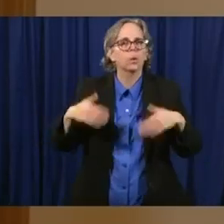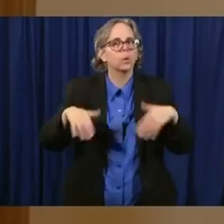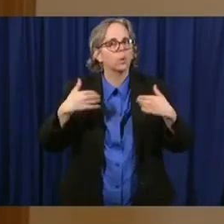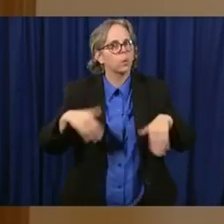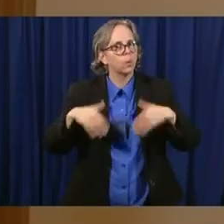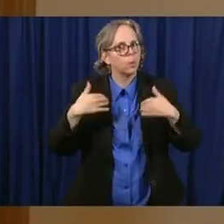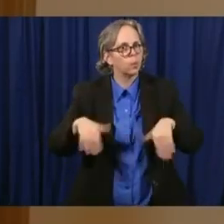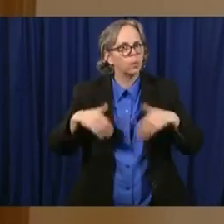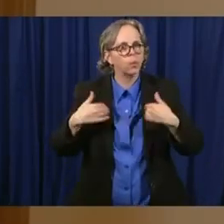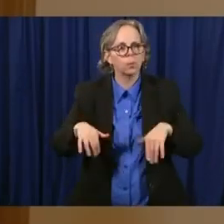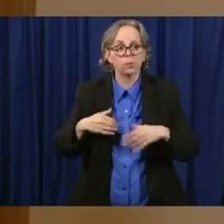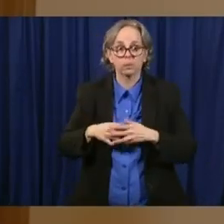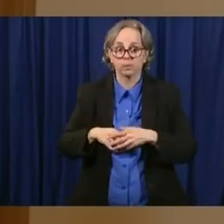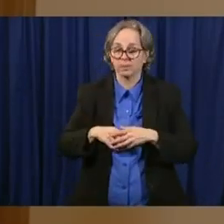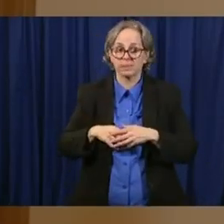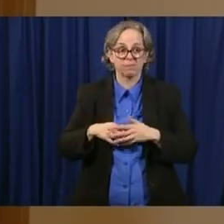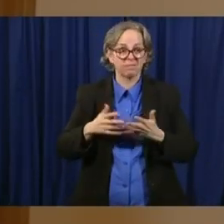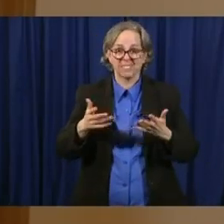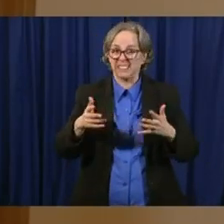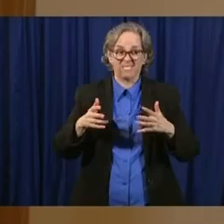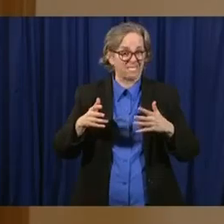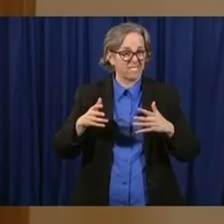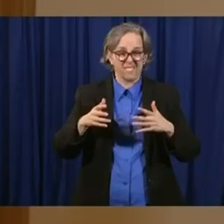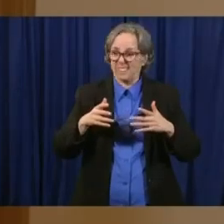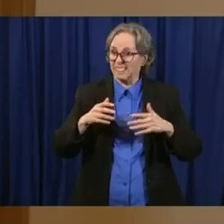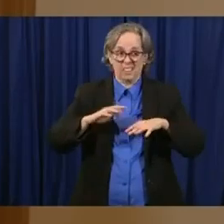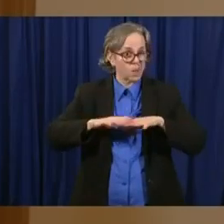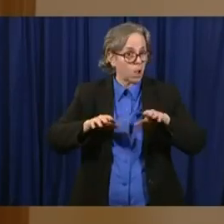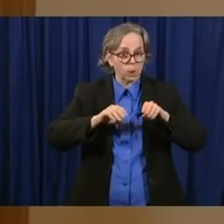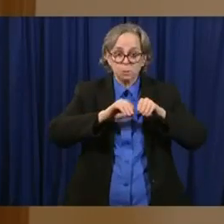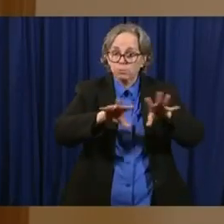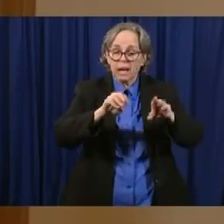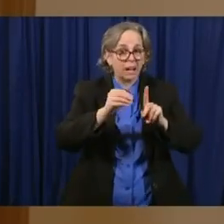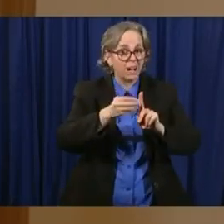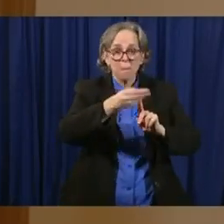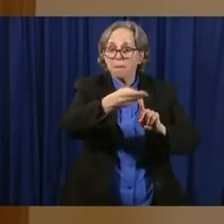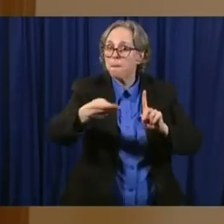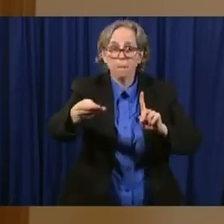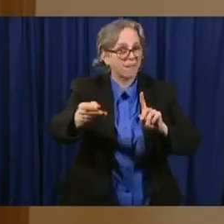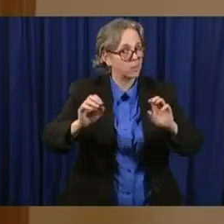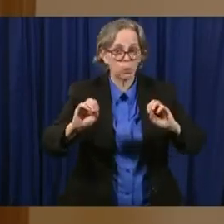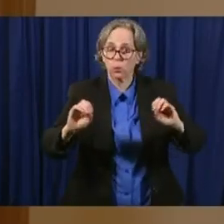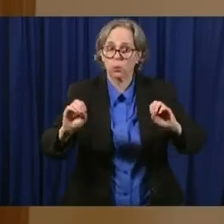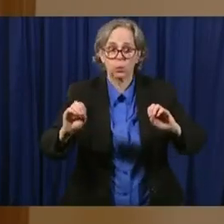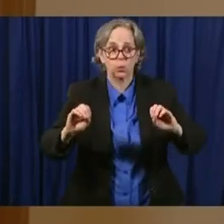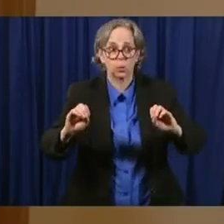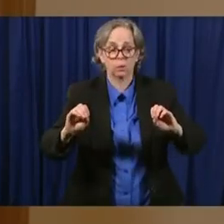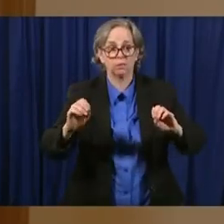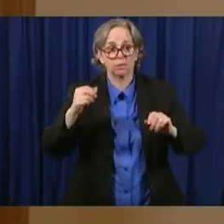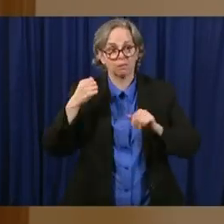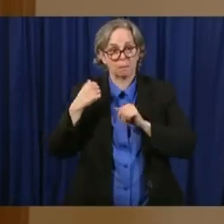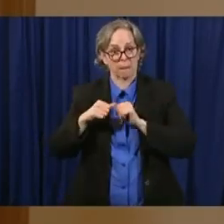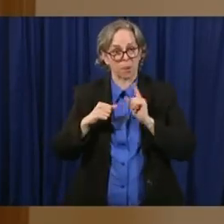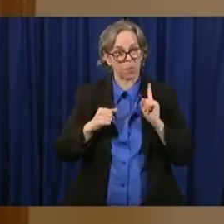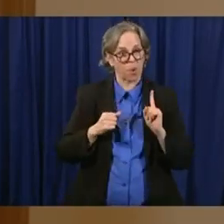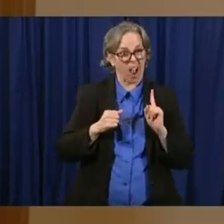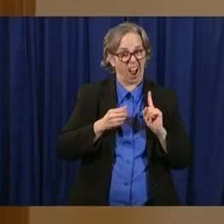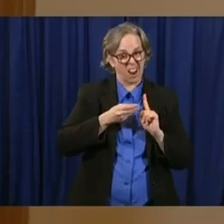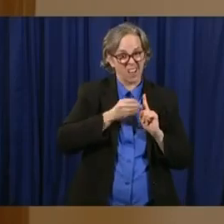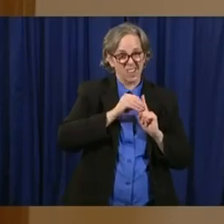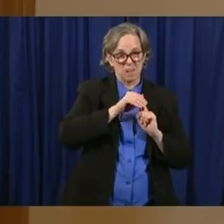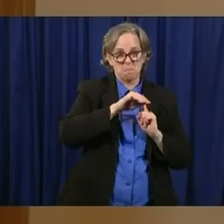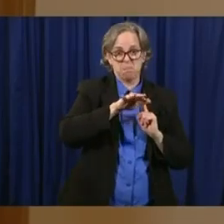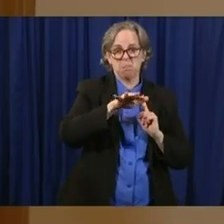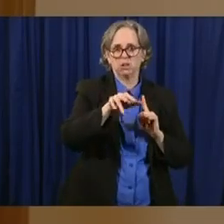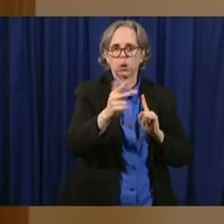we don't spread it to someone else, and that spread is often to 3 more someone else's. And there's a